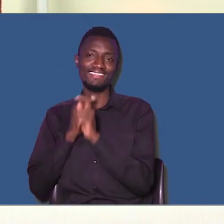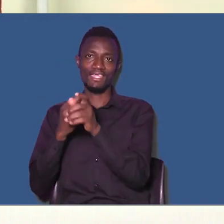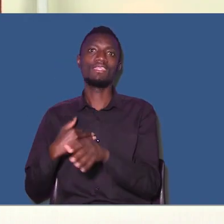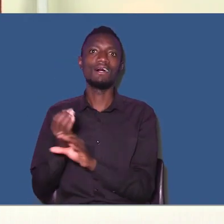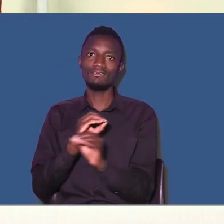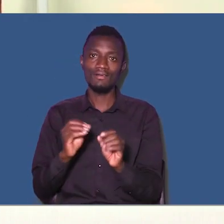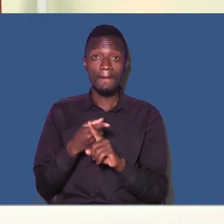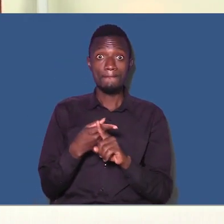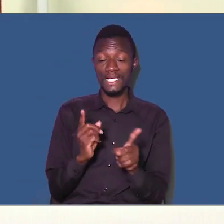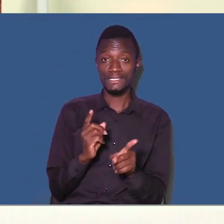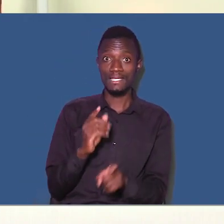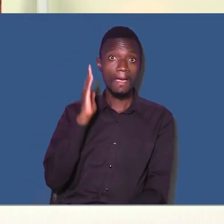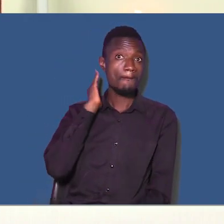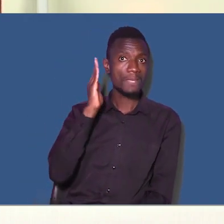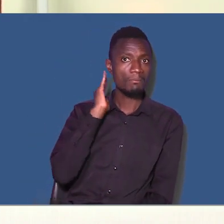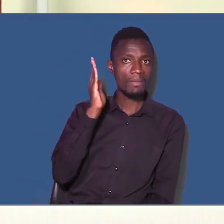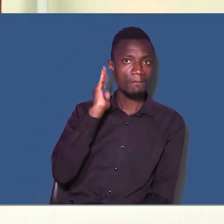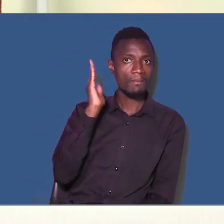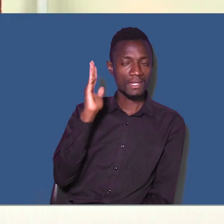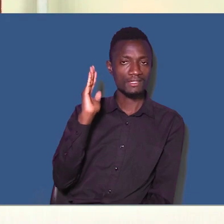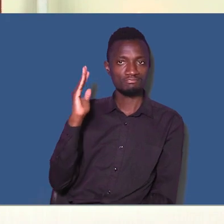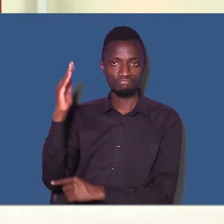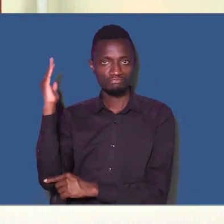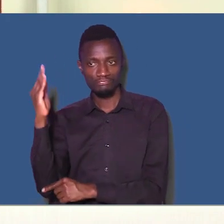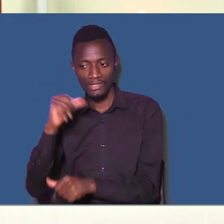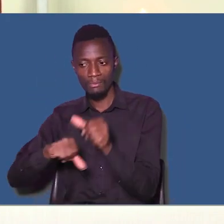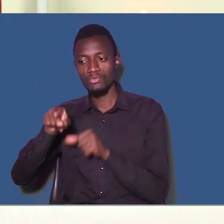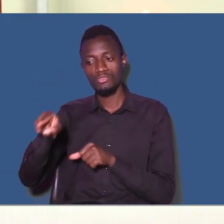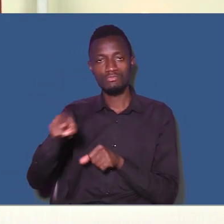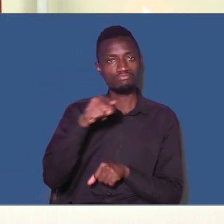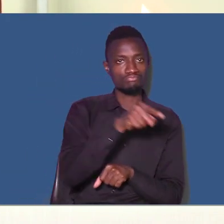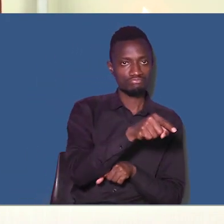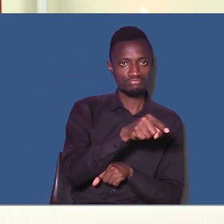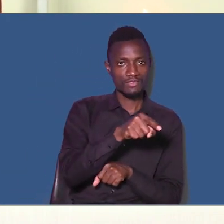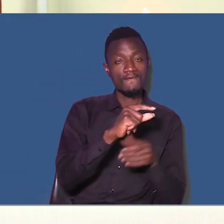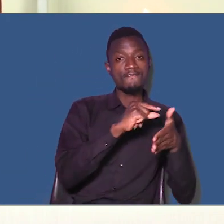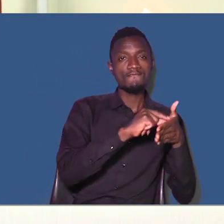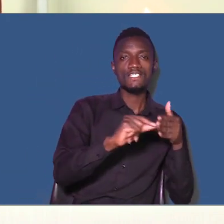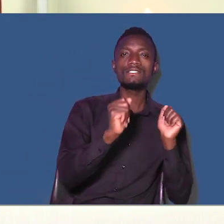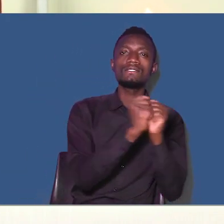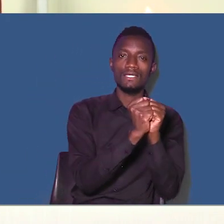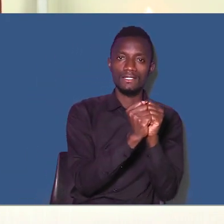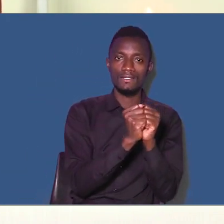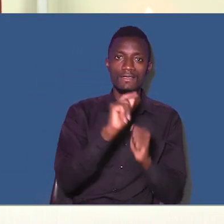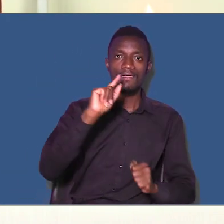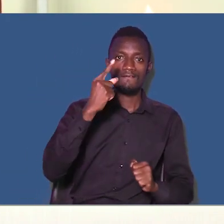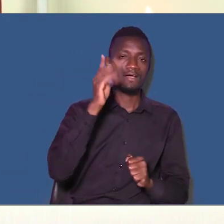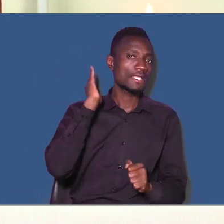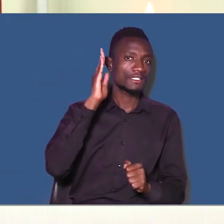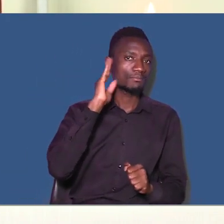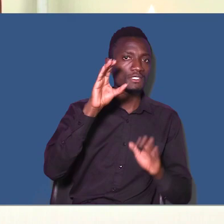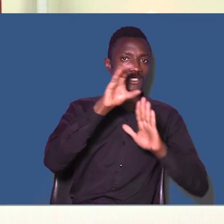addresses both these in verse 10. In 1 Peter chapter 4, it